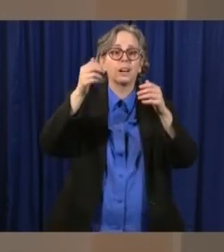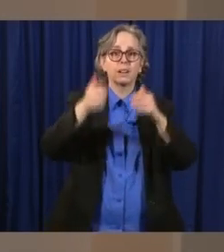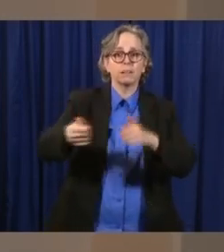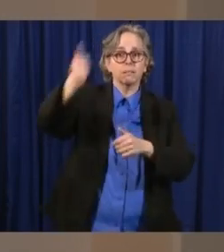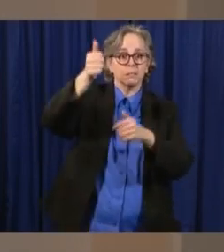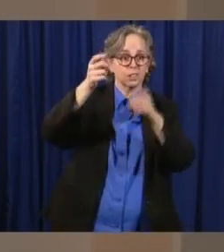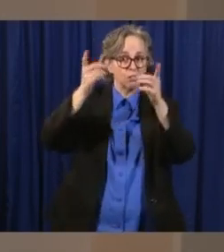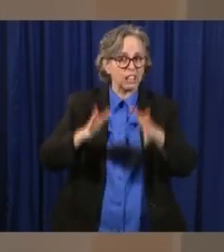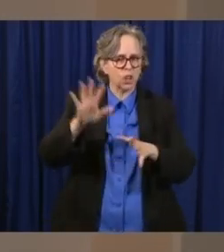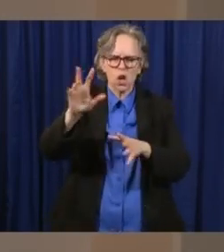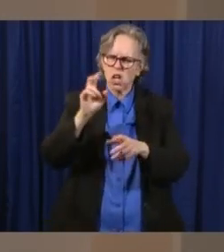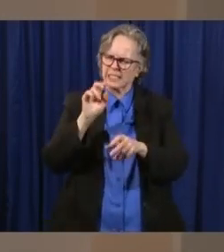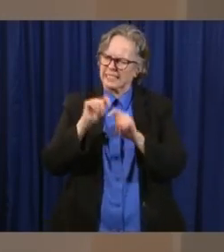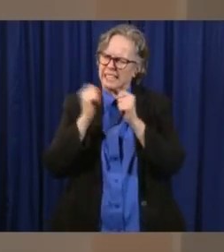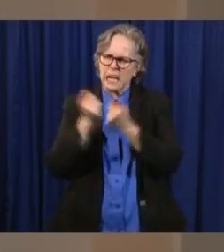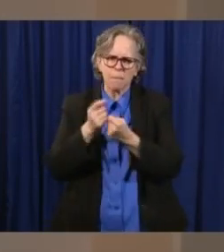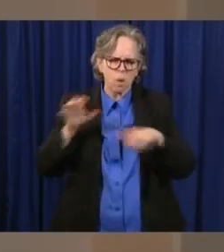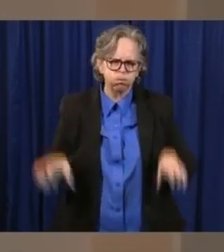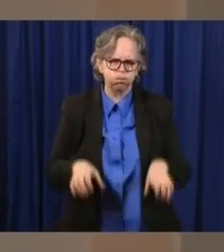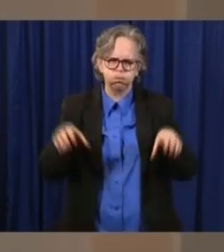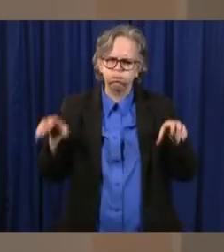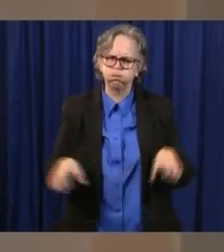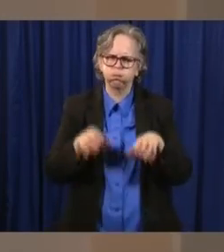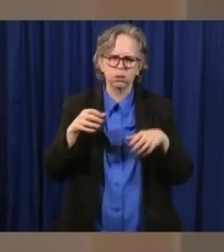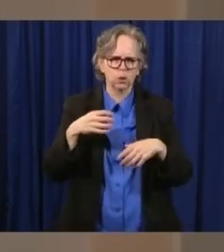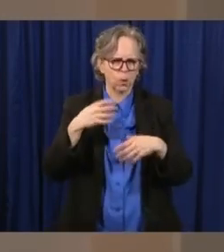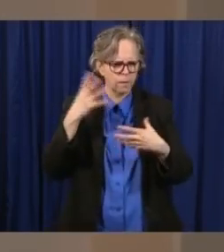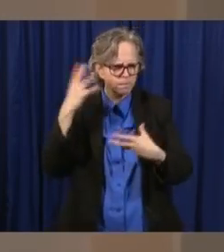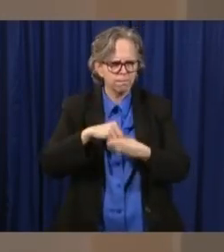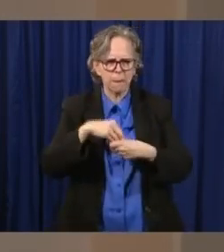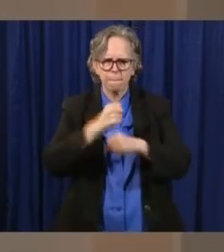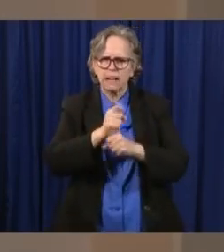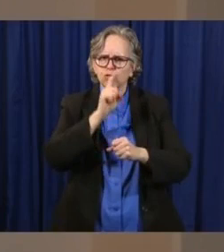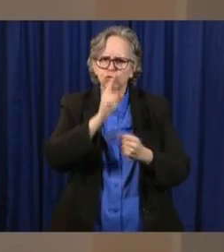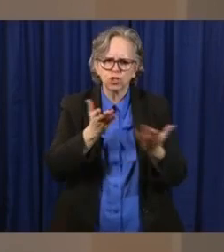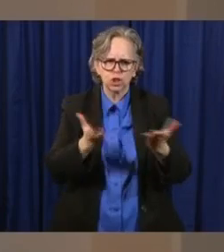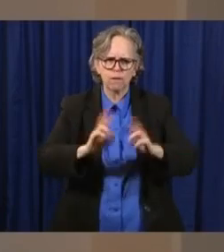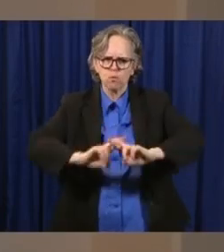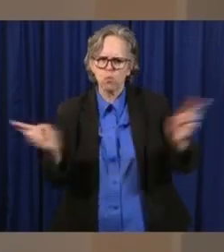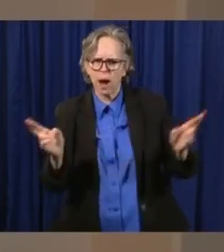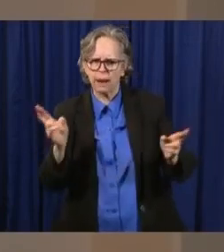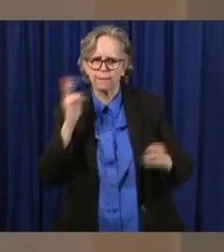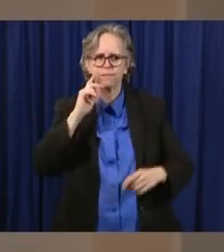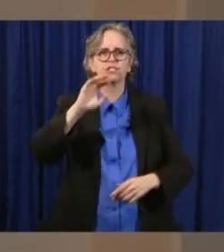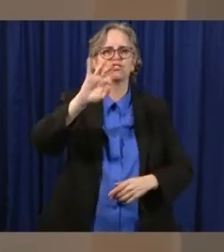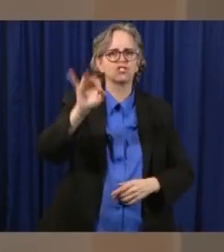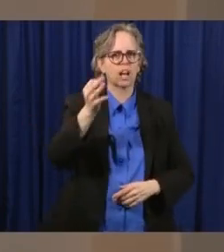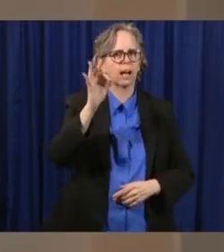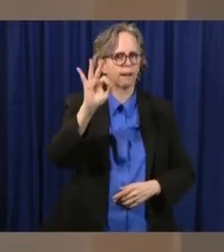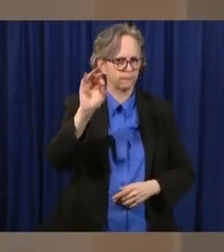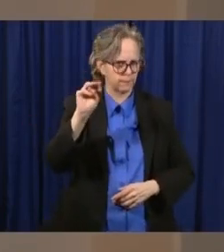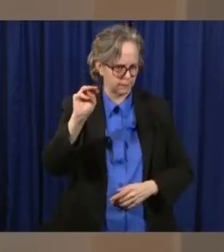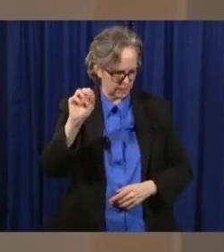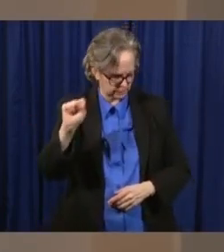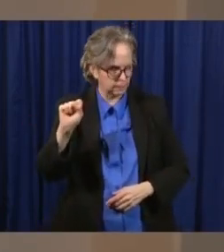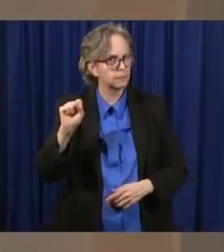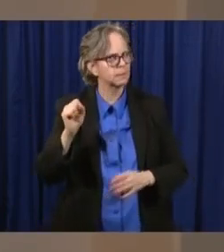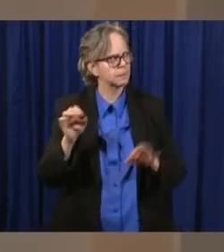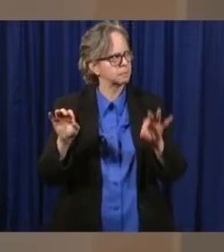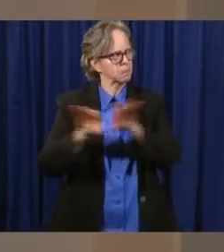hard to provide all the services that they do at the Department of Job and Family Services here in the state of Ohio.